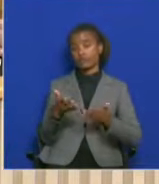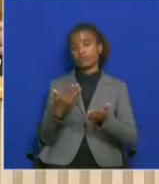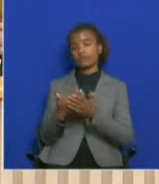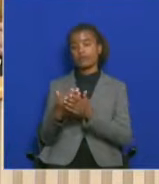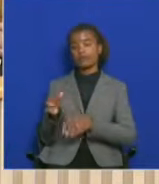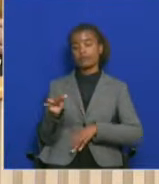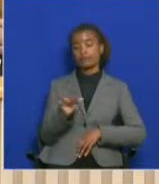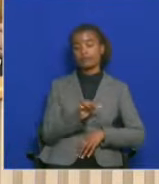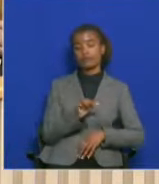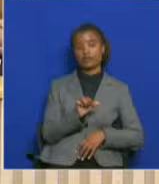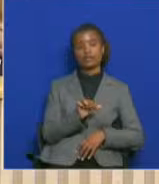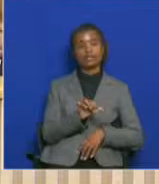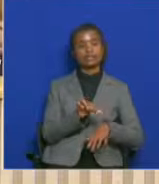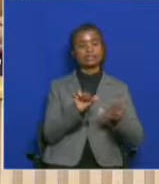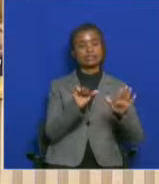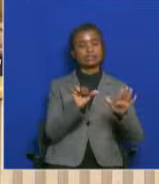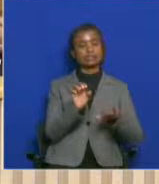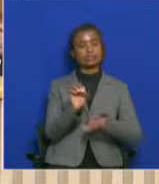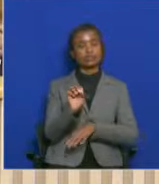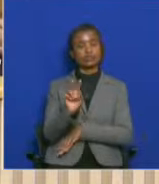6021.